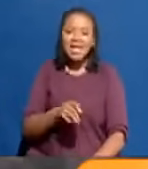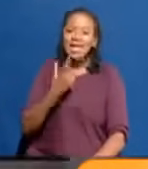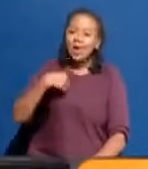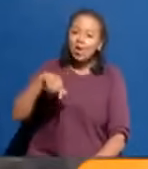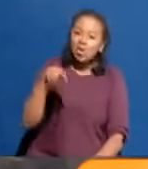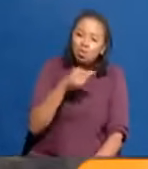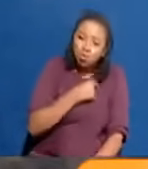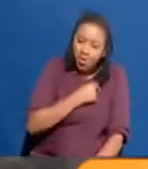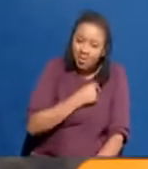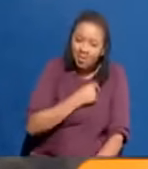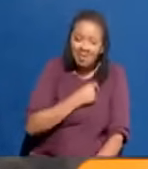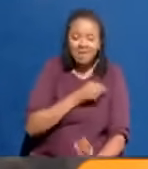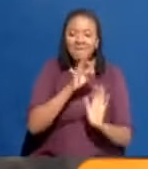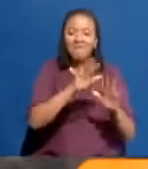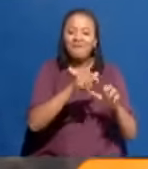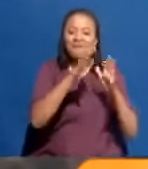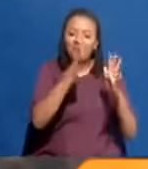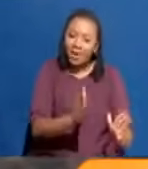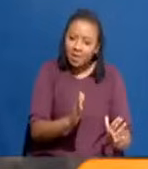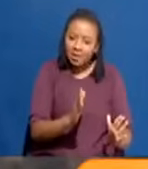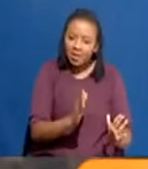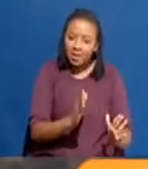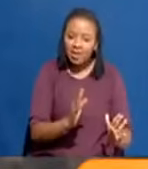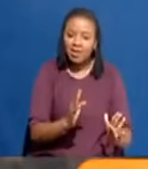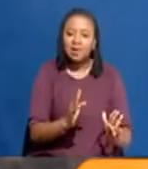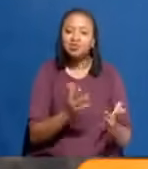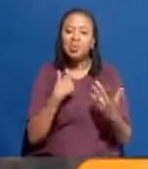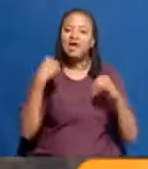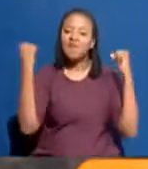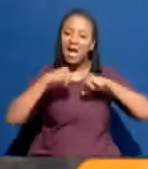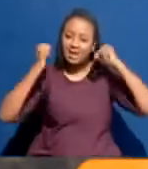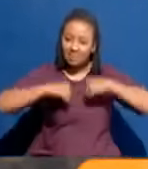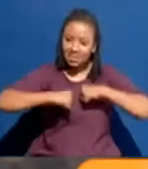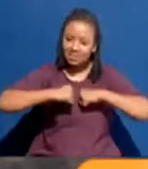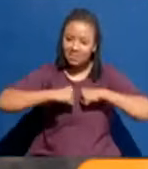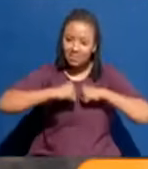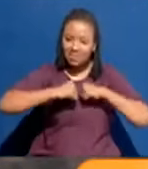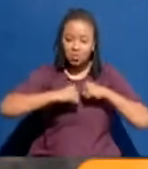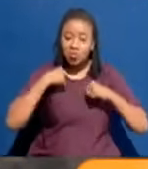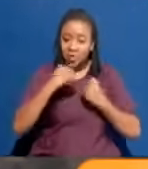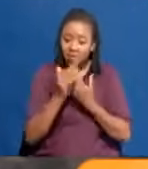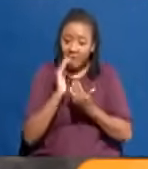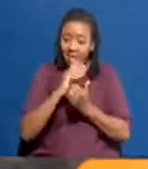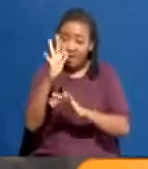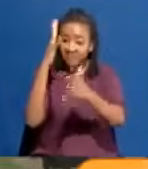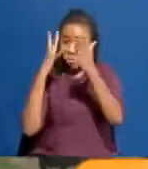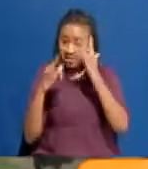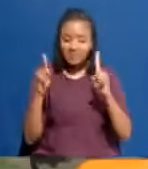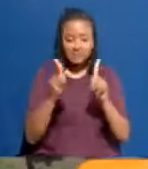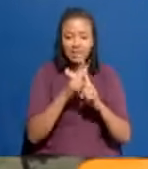Tumekondesho samba na watu hapa sasa. Sasa sisi hatu kujua ati tuko msituni wala ama hatuko